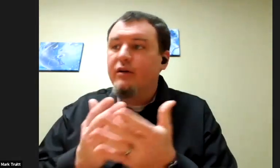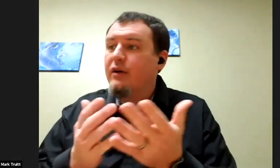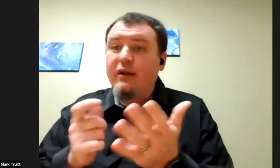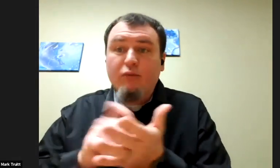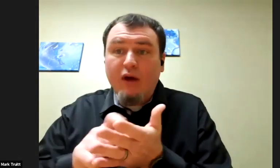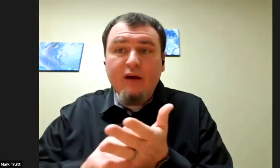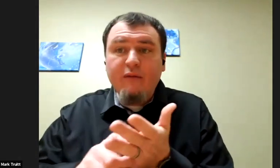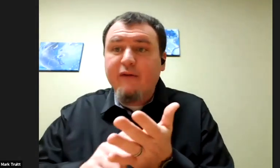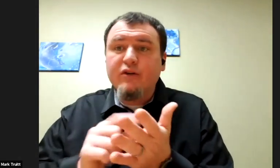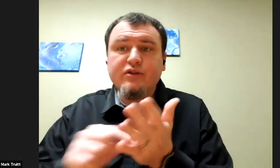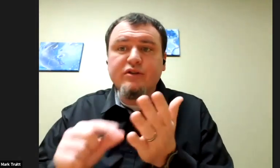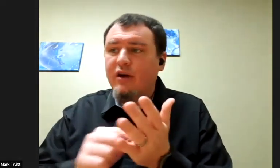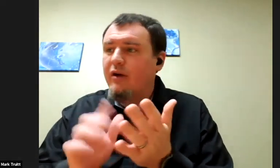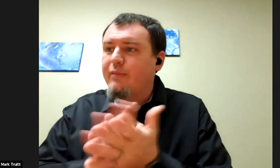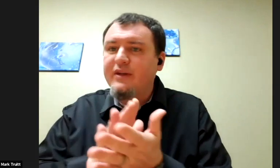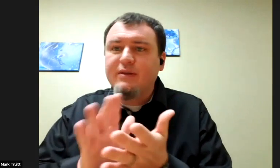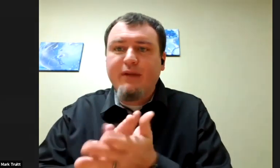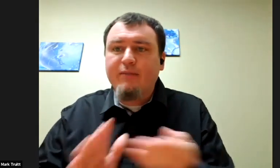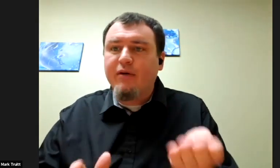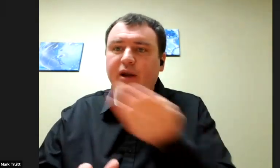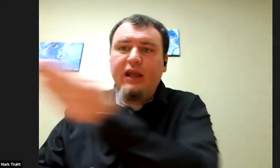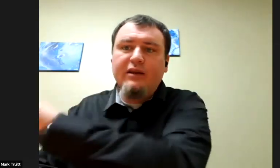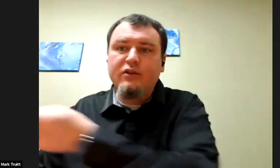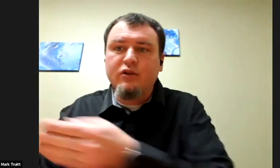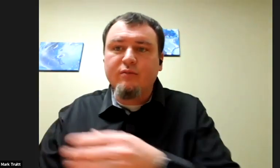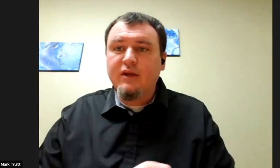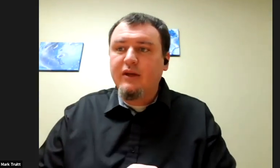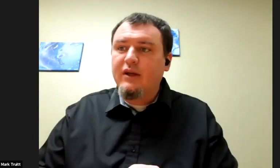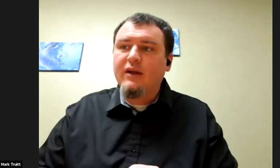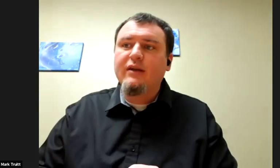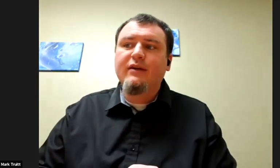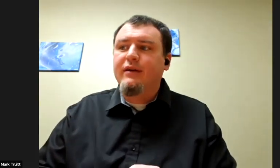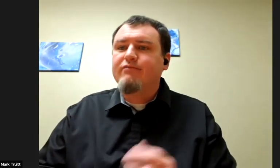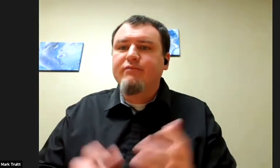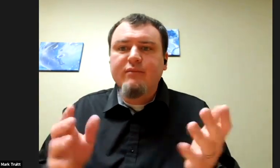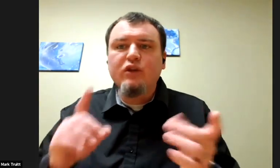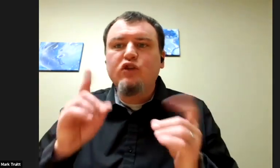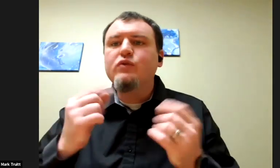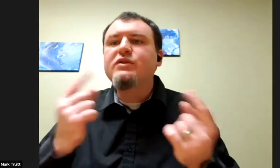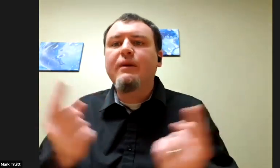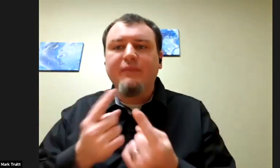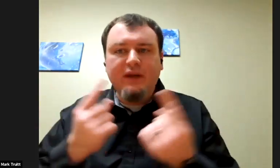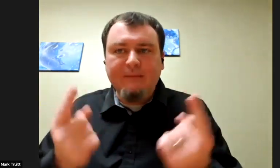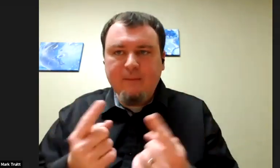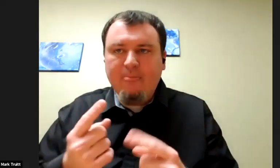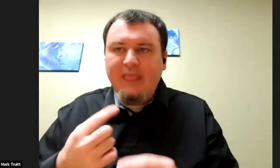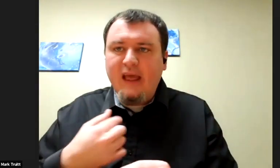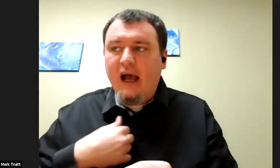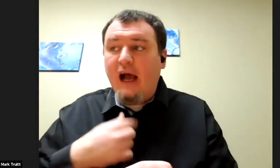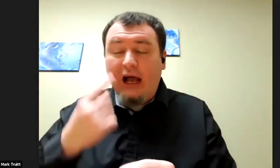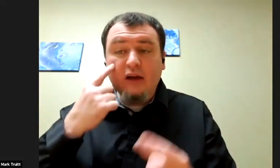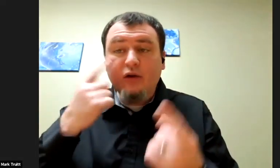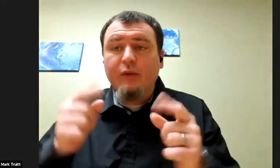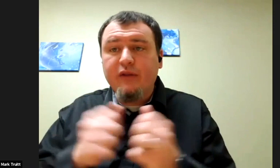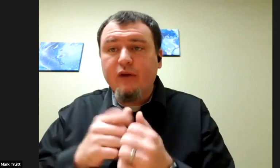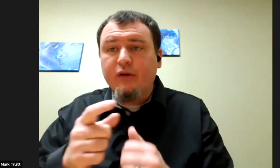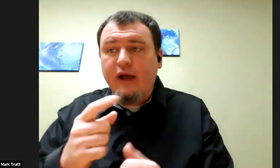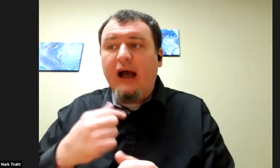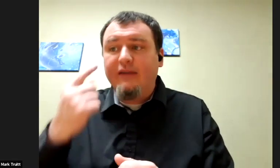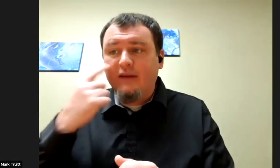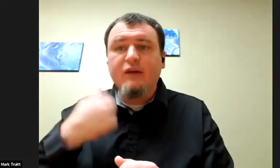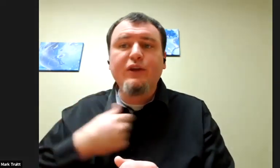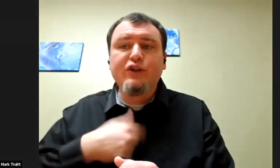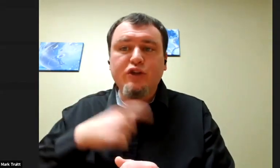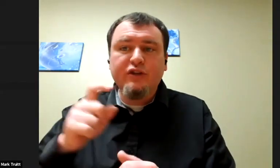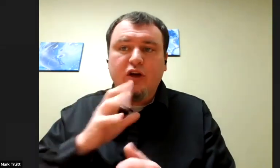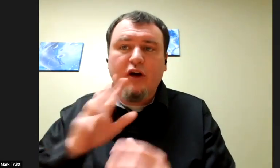share. Write a verse on a piece of paper and hand it to them. Do something. And I agree with you.